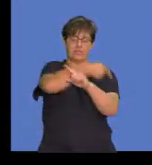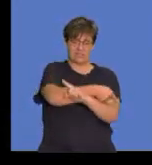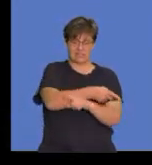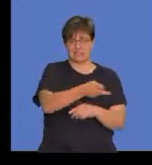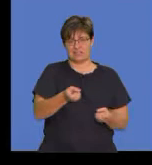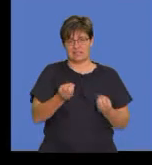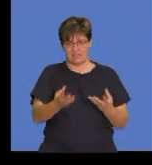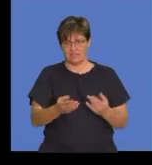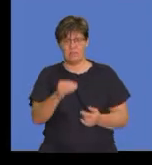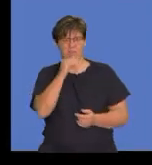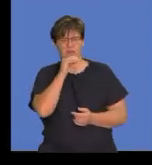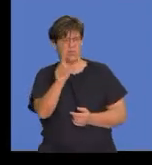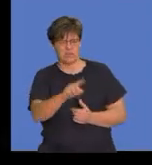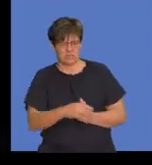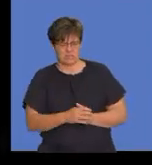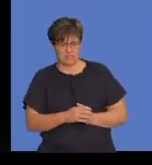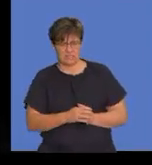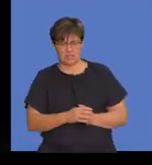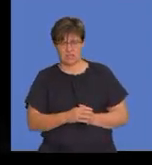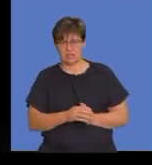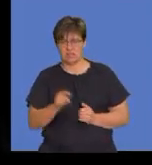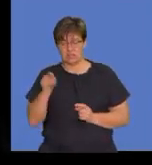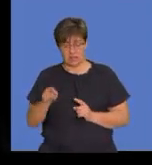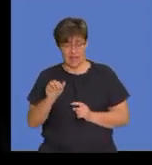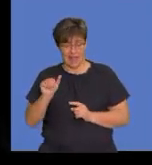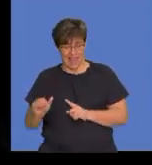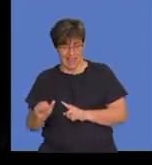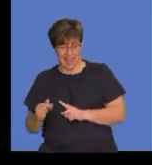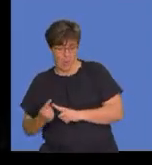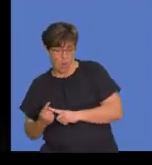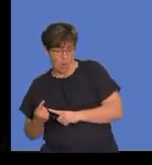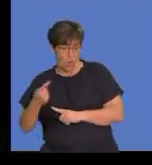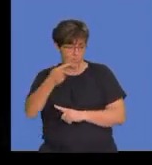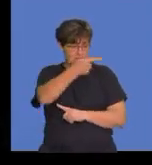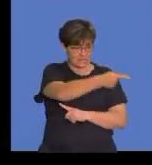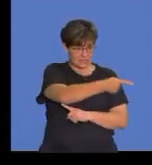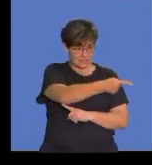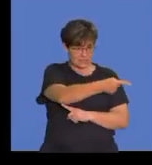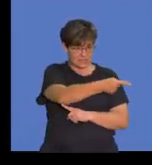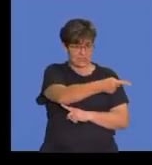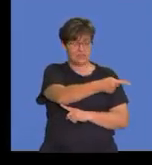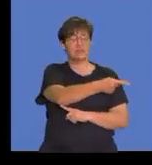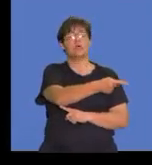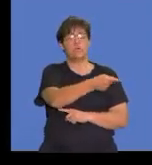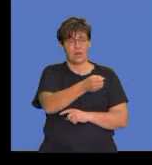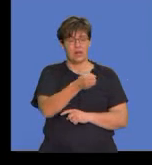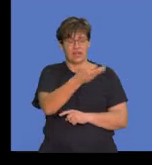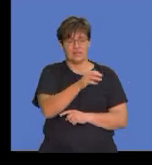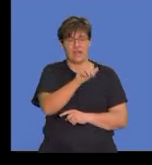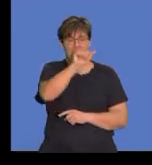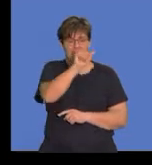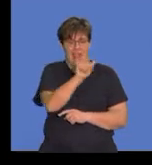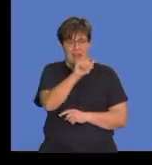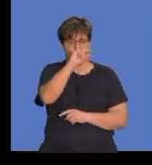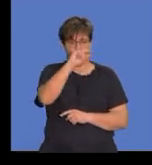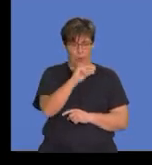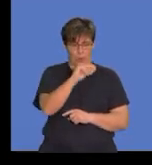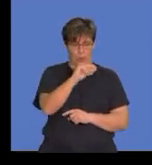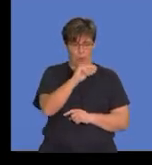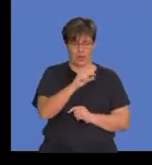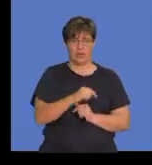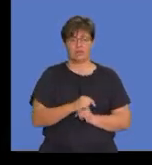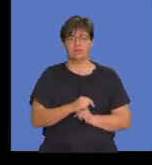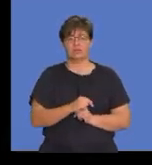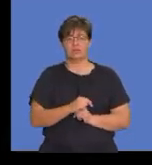opposite vertex. So meaning the side opposite A will be given the letter small letter a, right, as